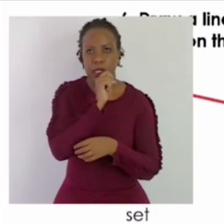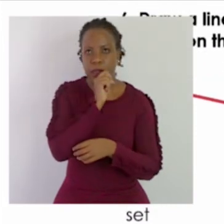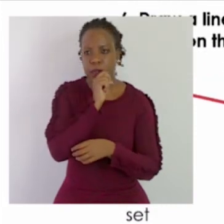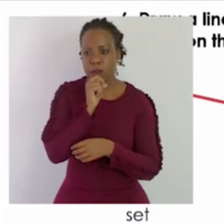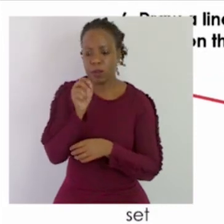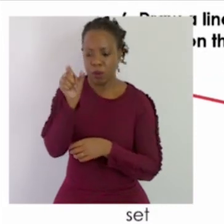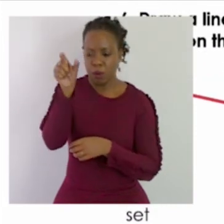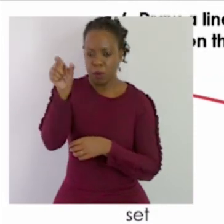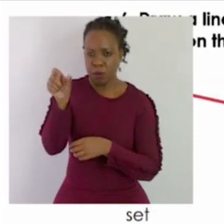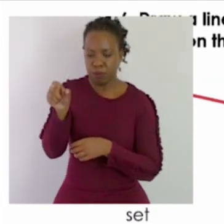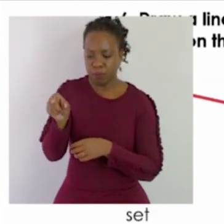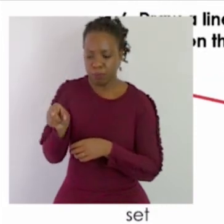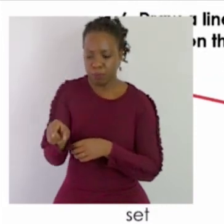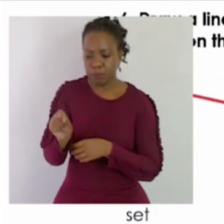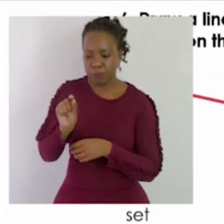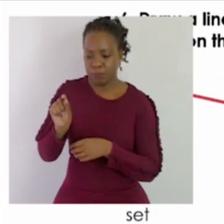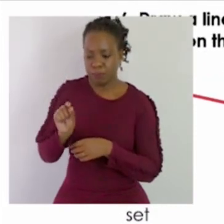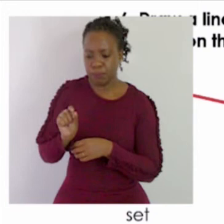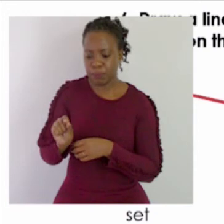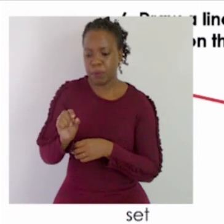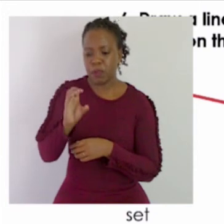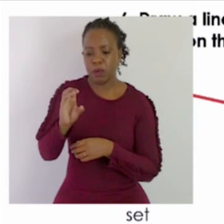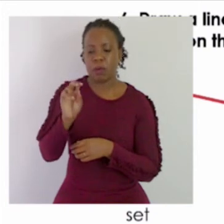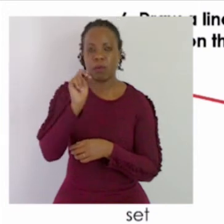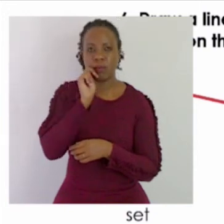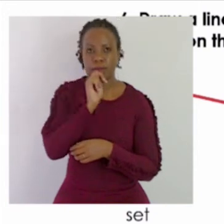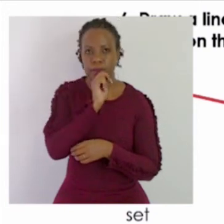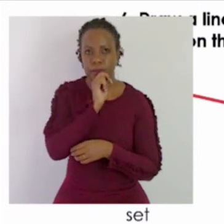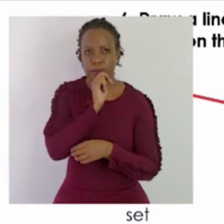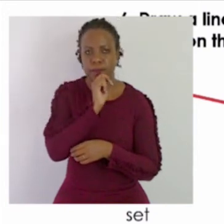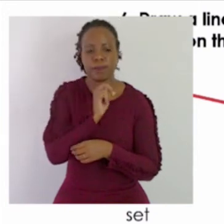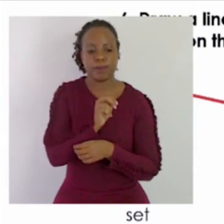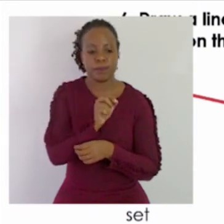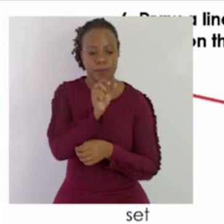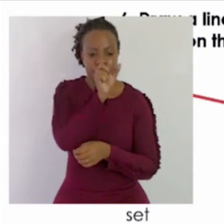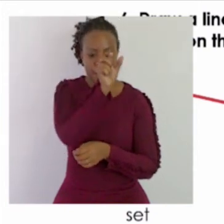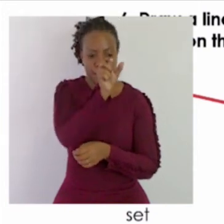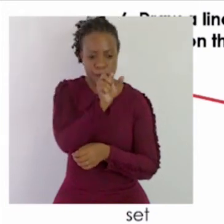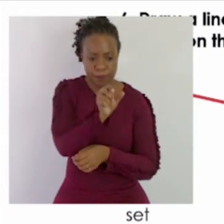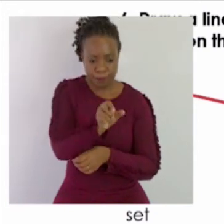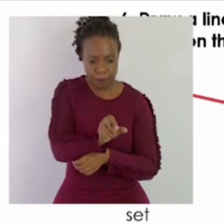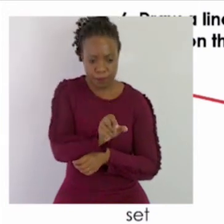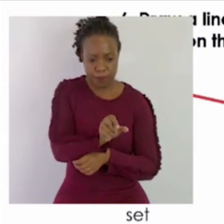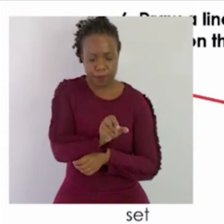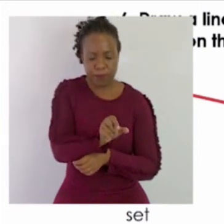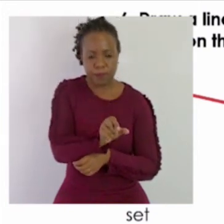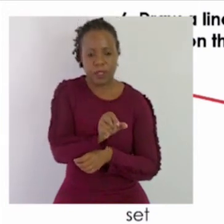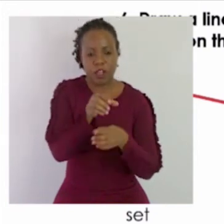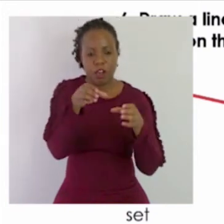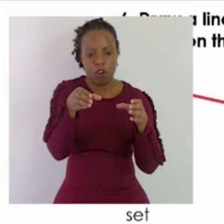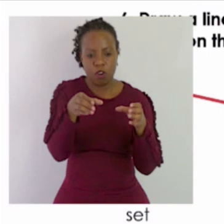the right. Right, on the left we are given collective nouns, from flock to quiver.